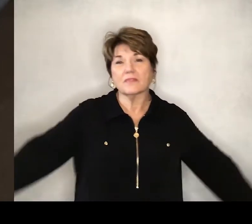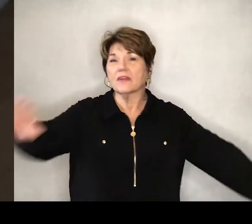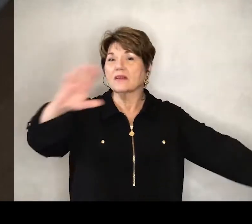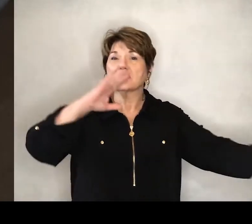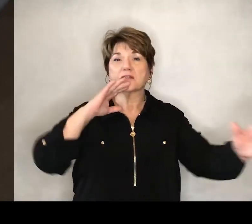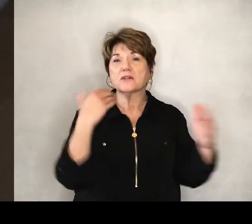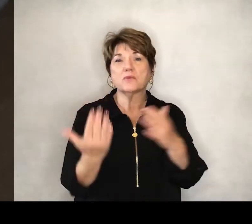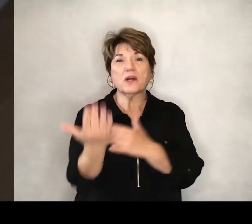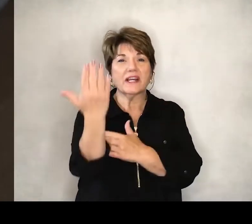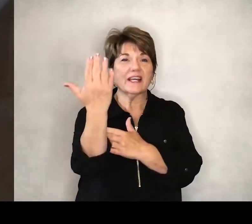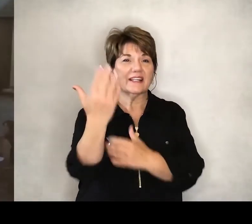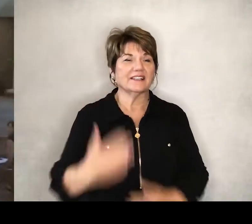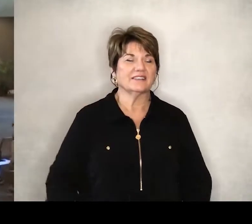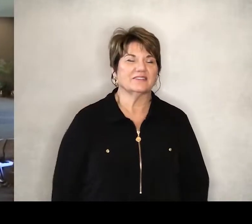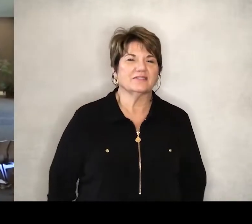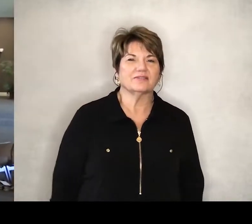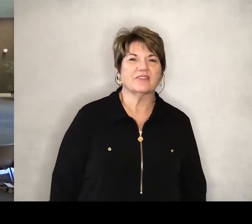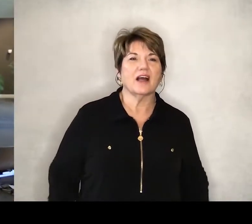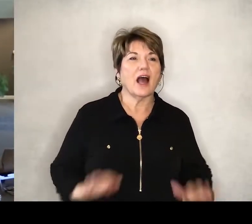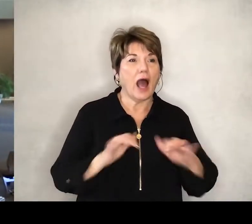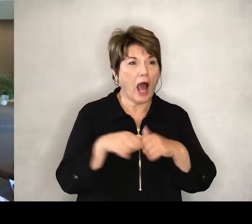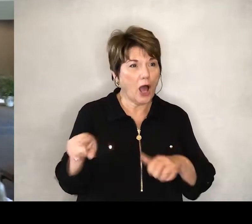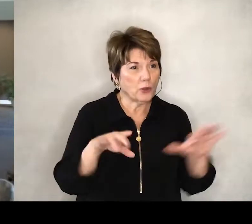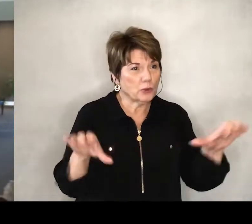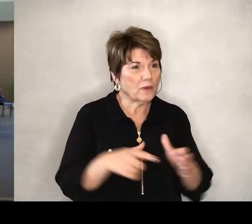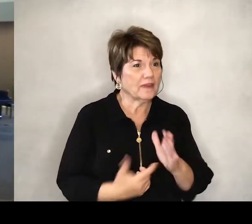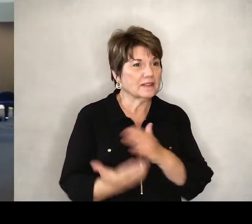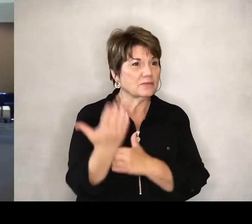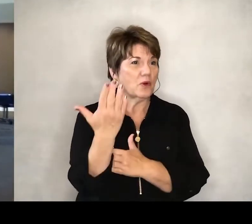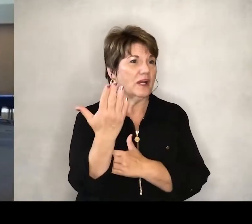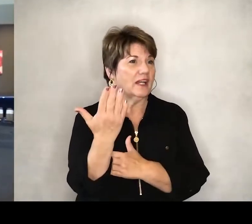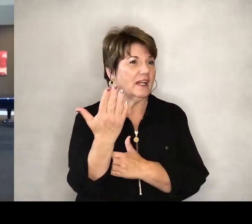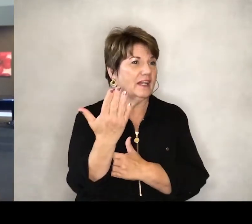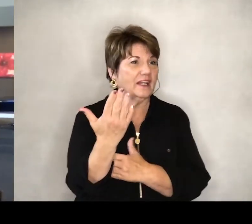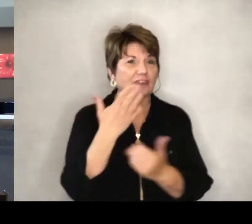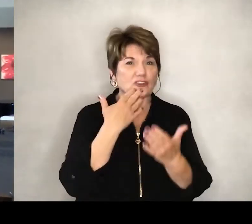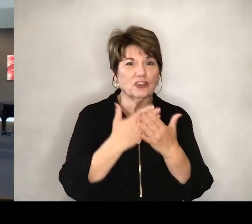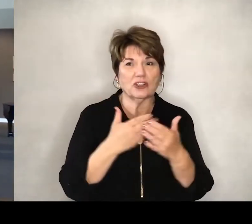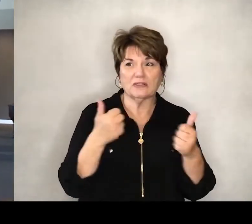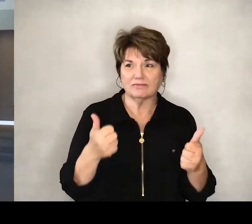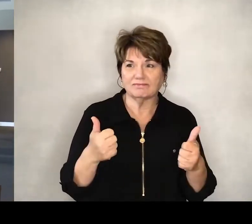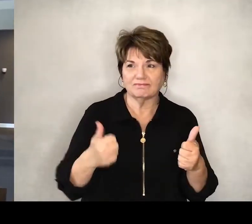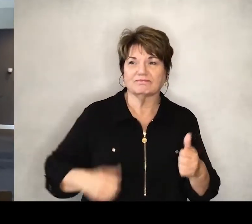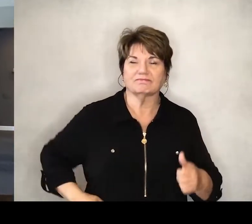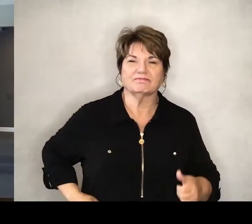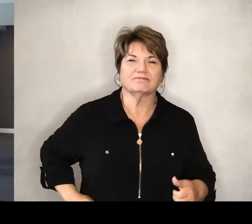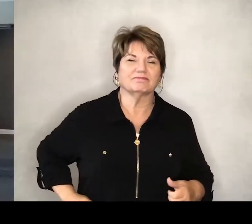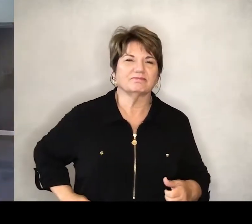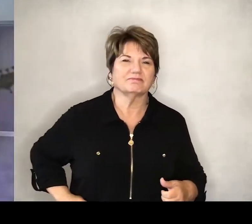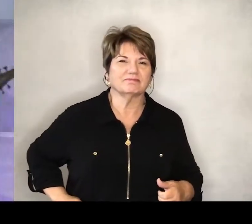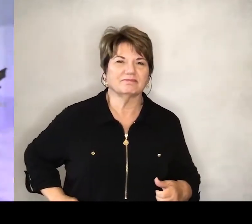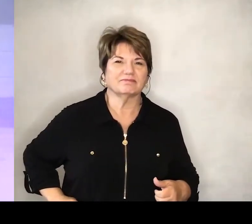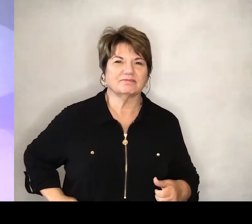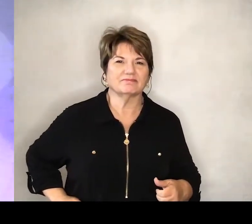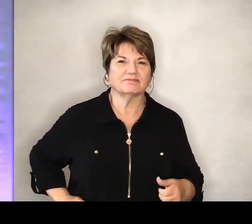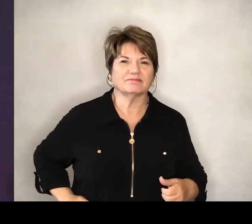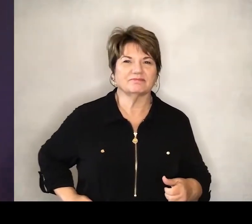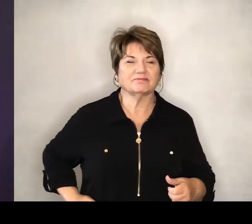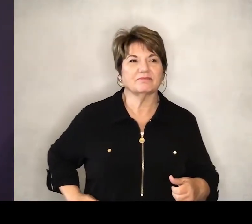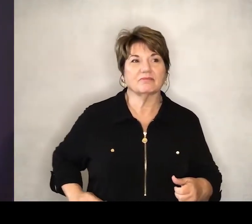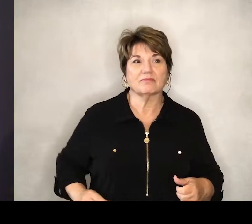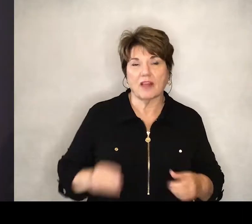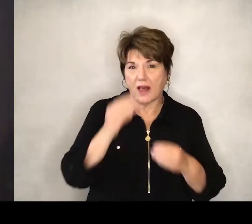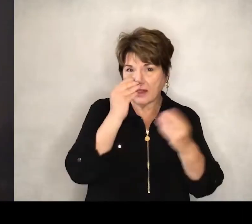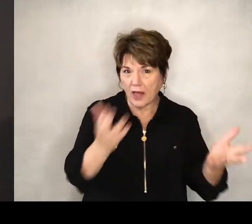Good morning. How's everyone doing this morning? Good. I will just acknowledge from the